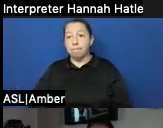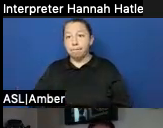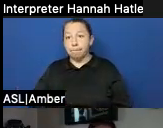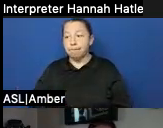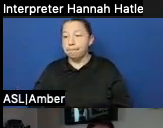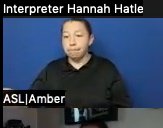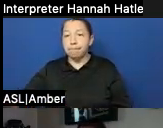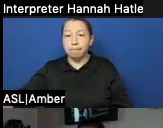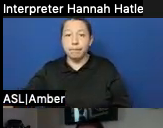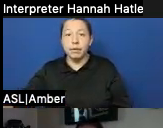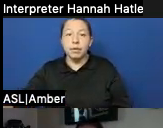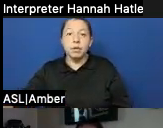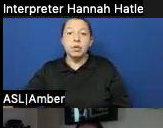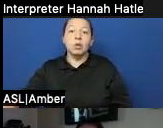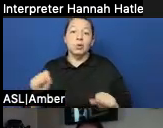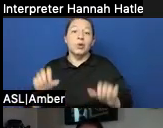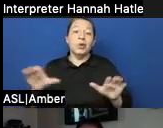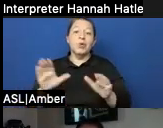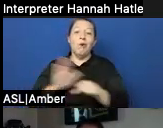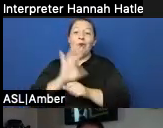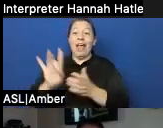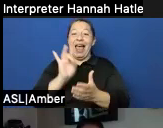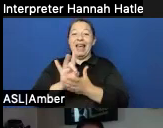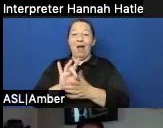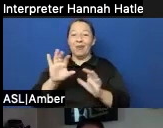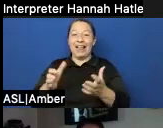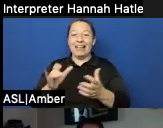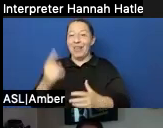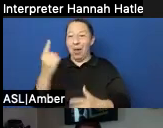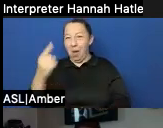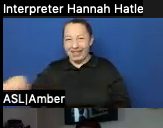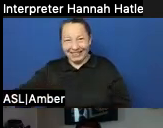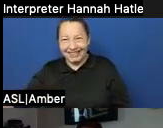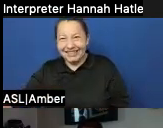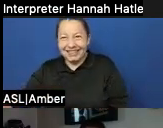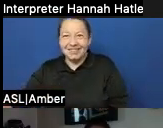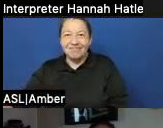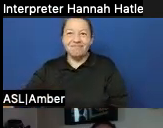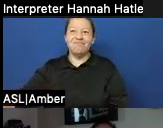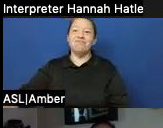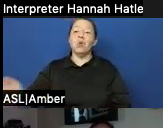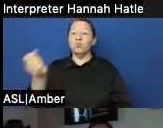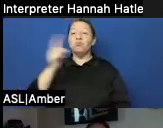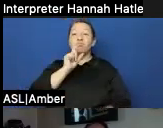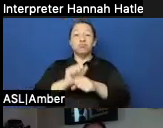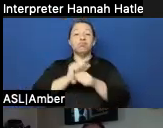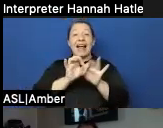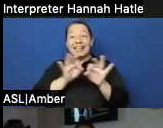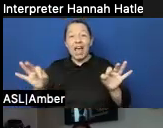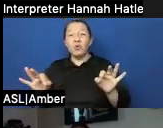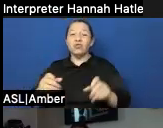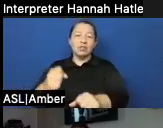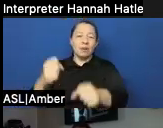do a whole 8-hour session on that. So language is powerful. Some people